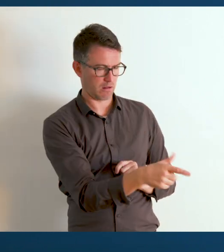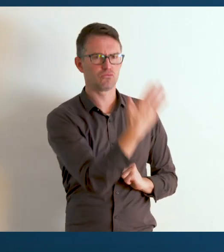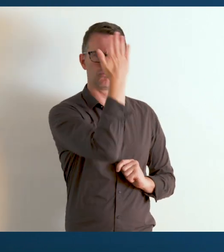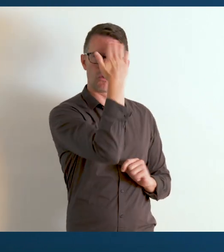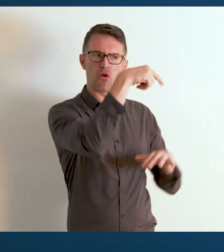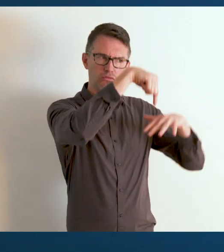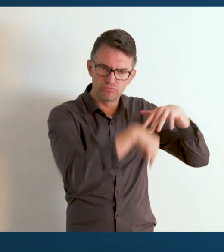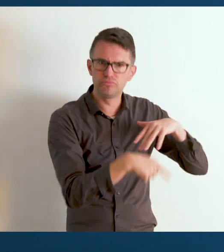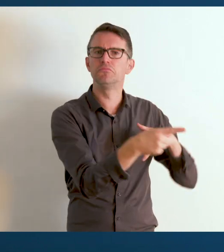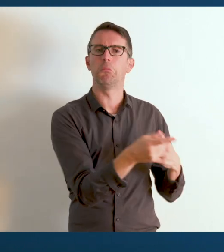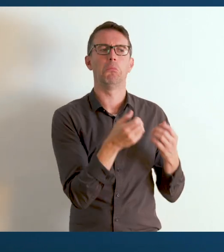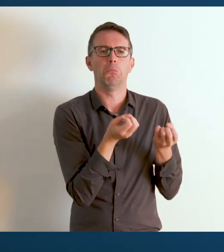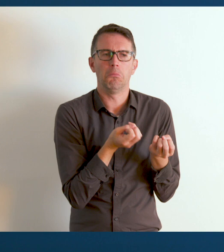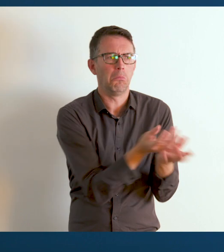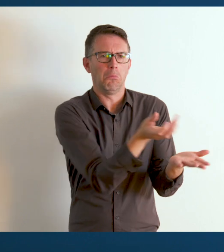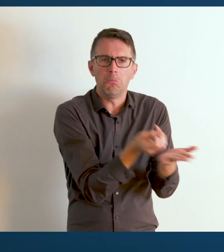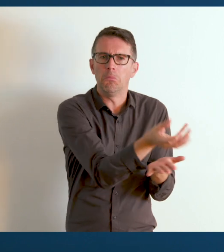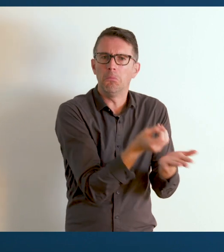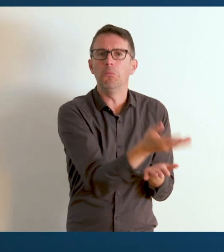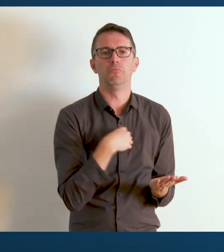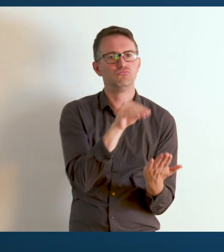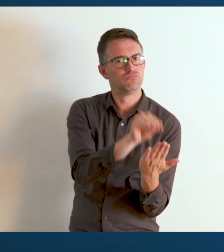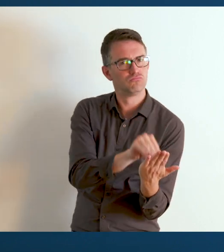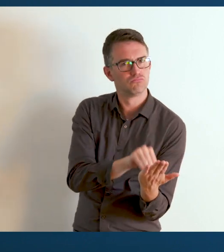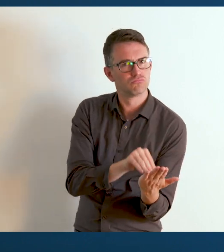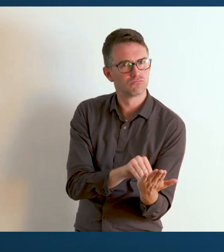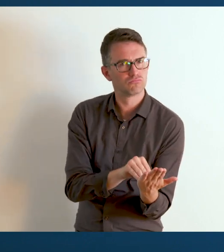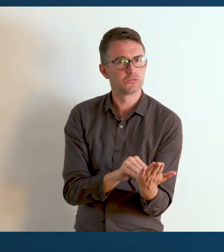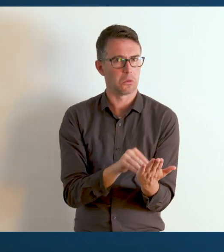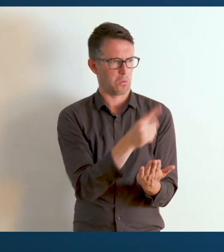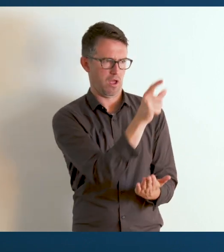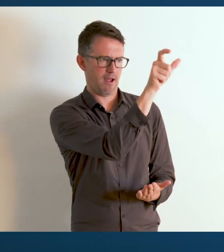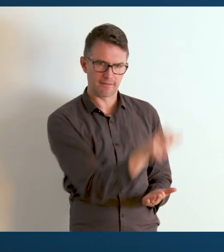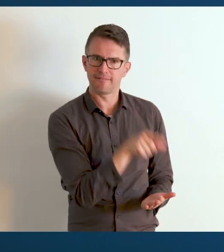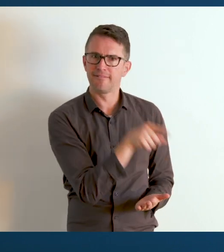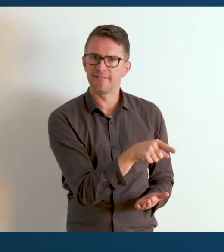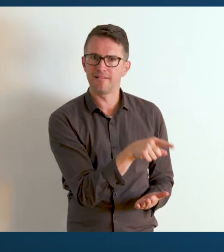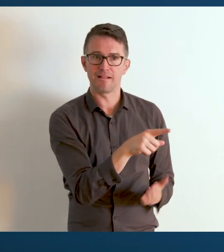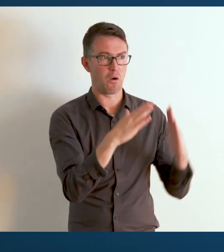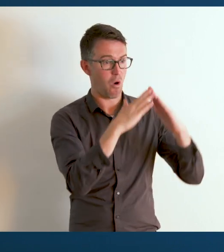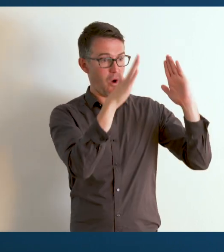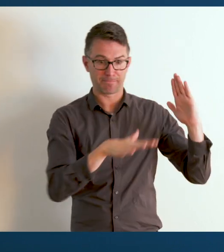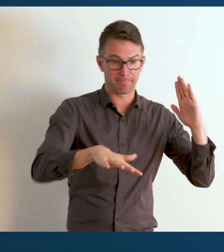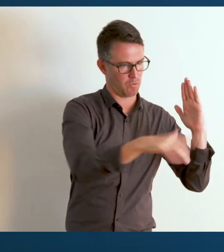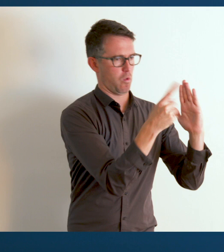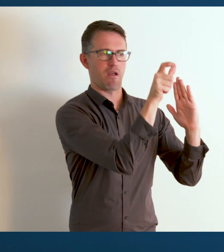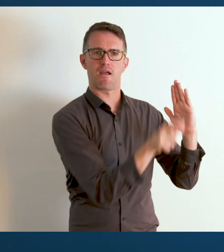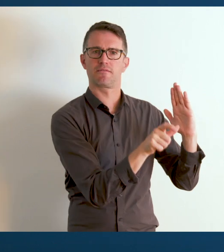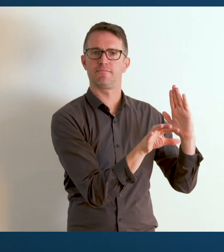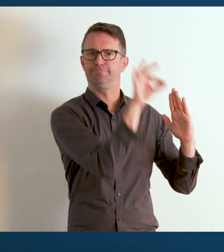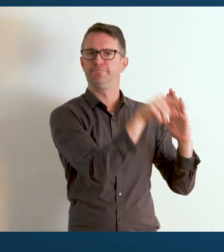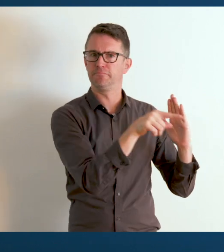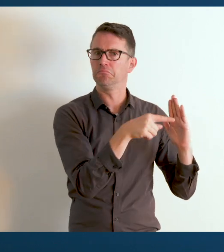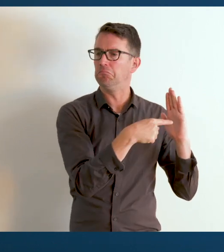most consistent information, because you're not dealing with multiple respondents. You're dealing with one person who knows the